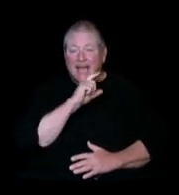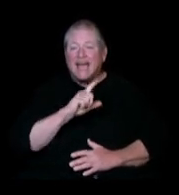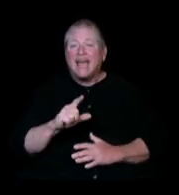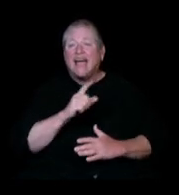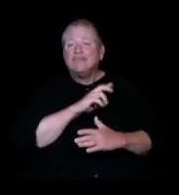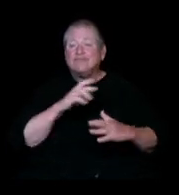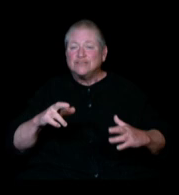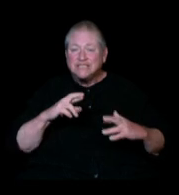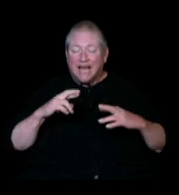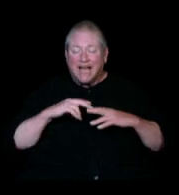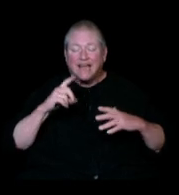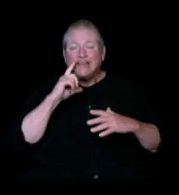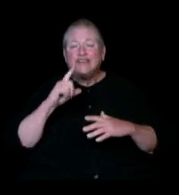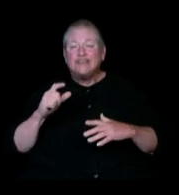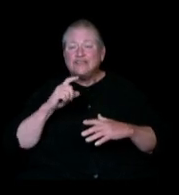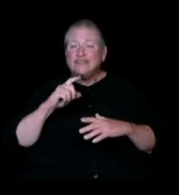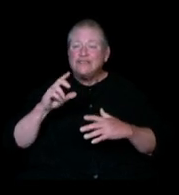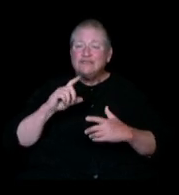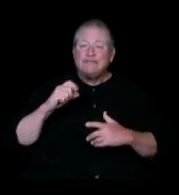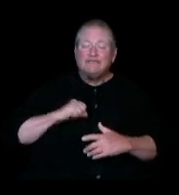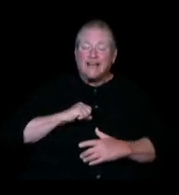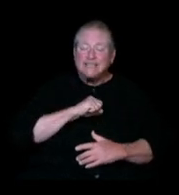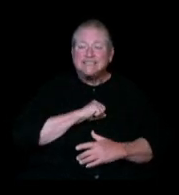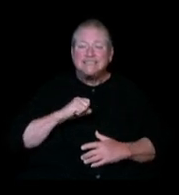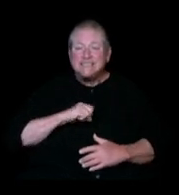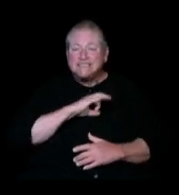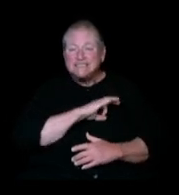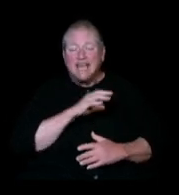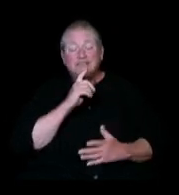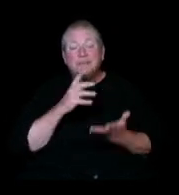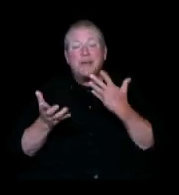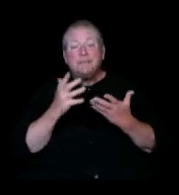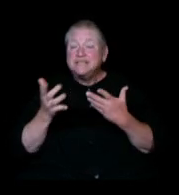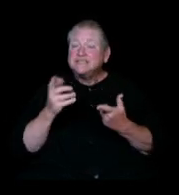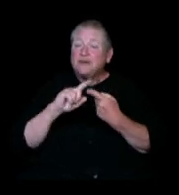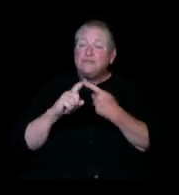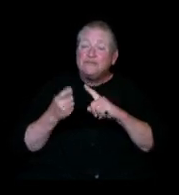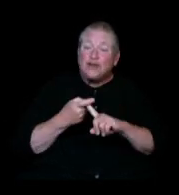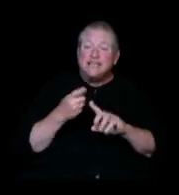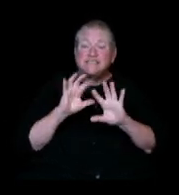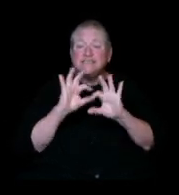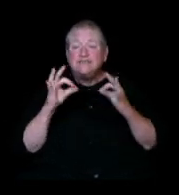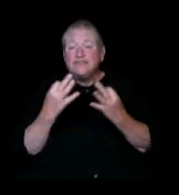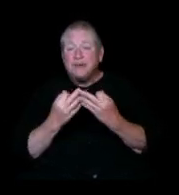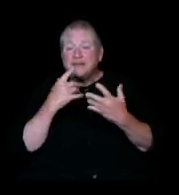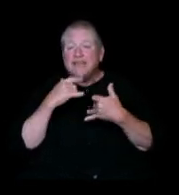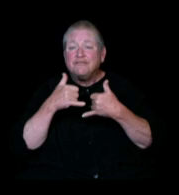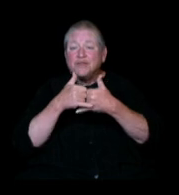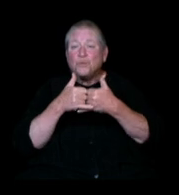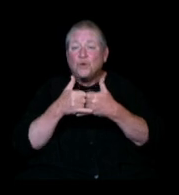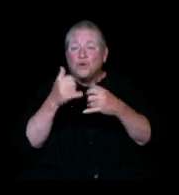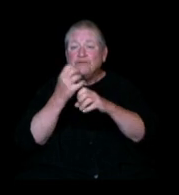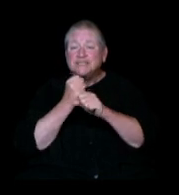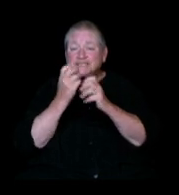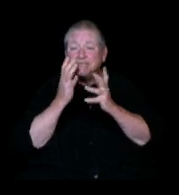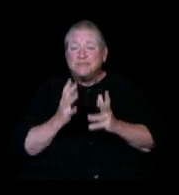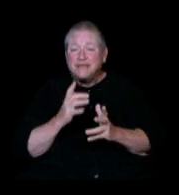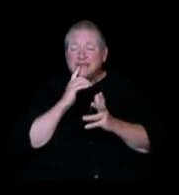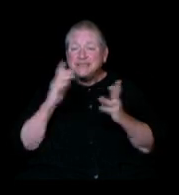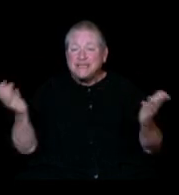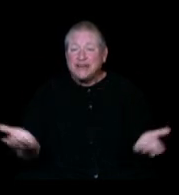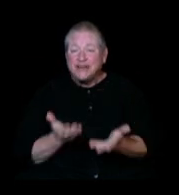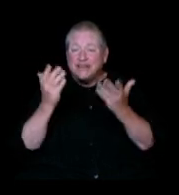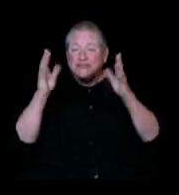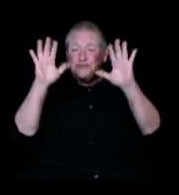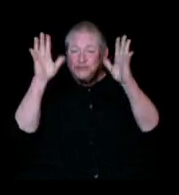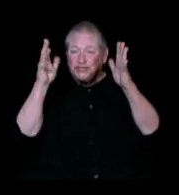and hopefully even some friends and families of award recipients who are here to cheer you on. Thank you for taking a little break